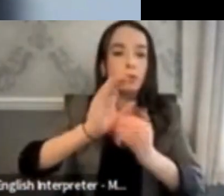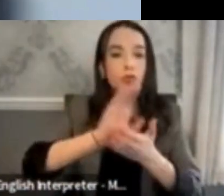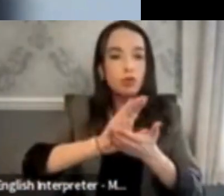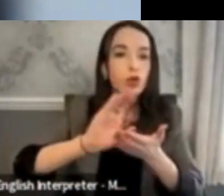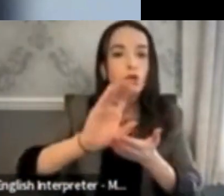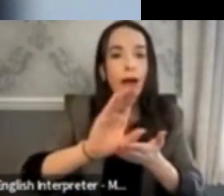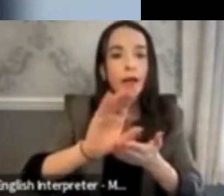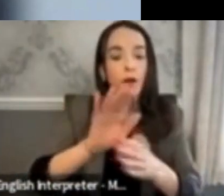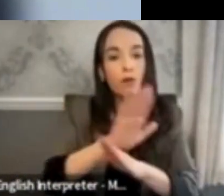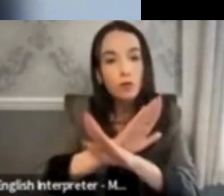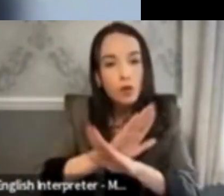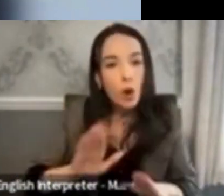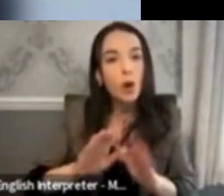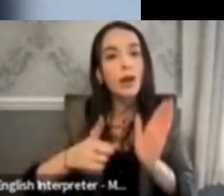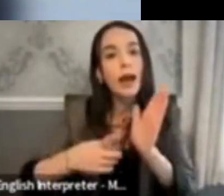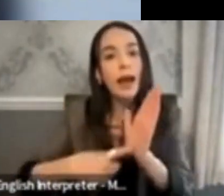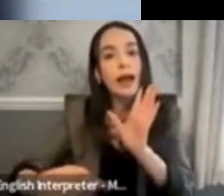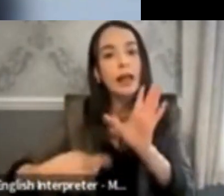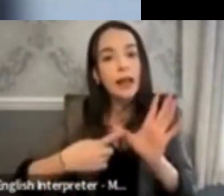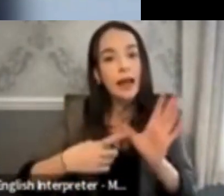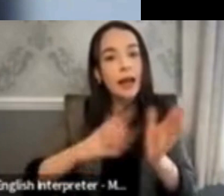part of the